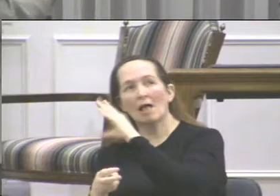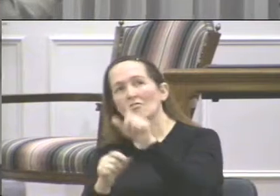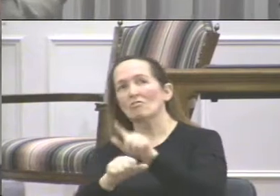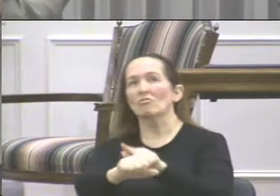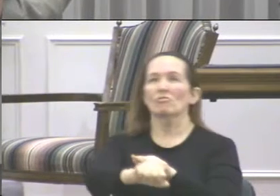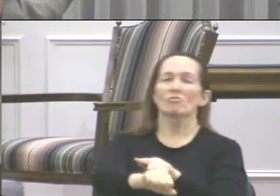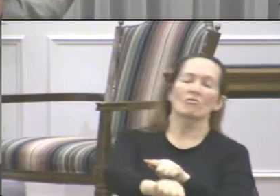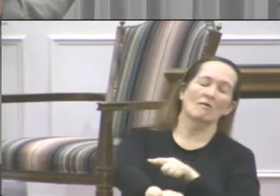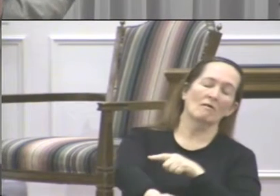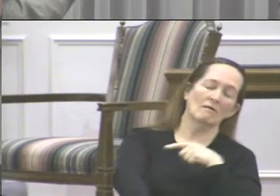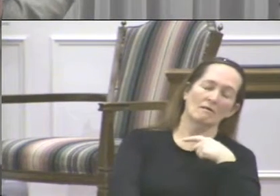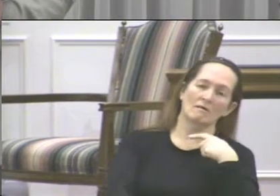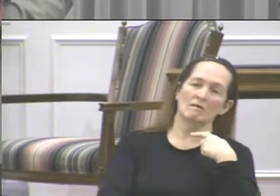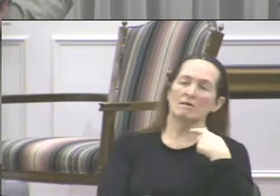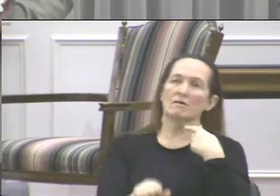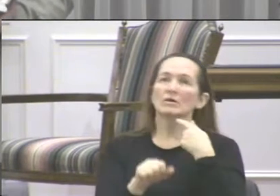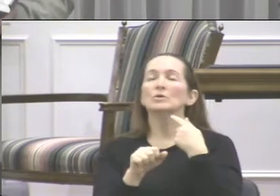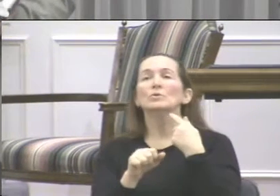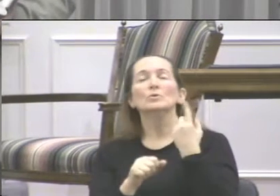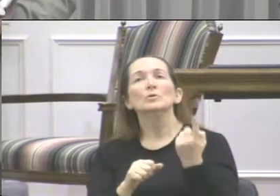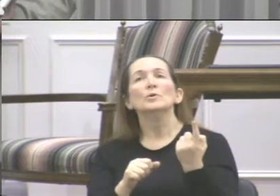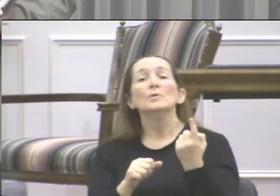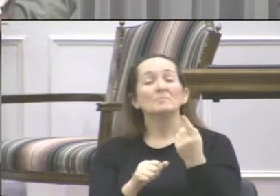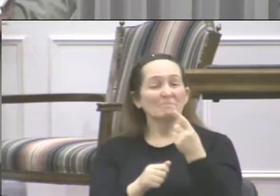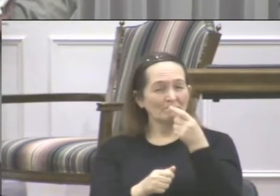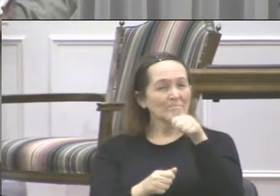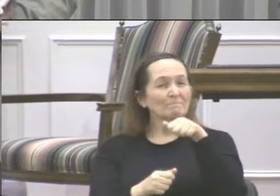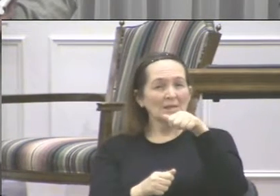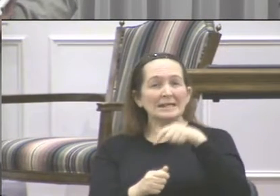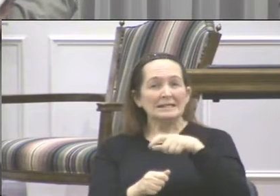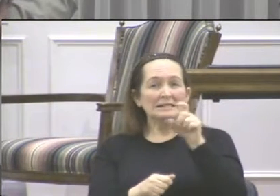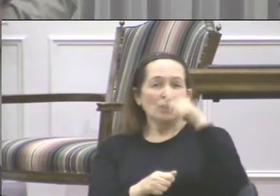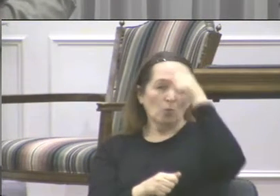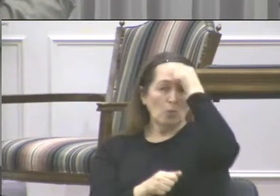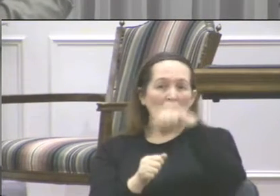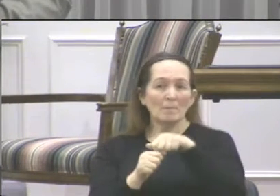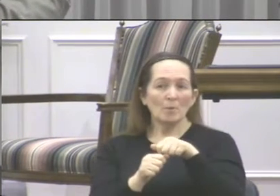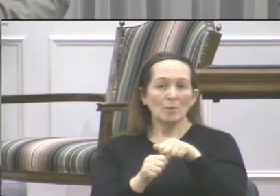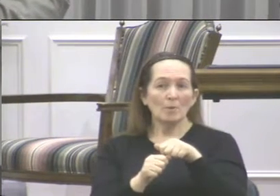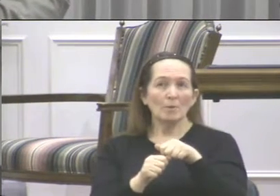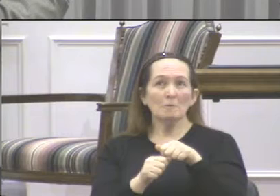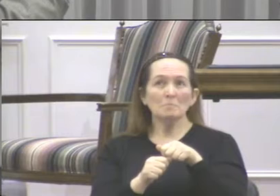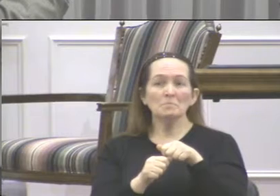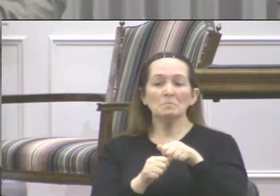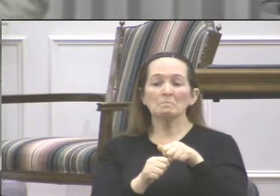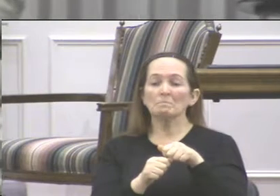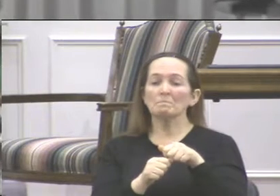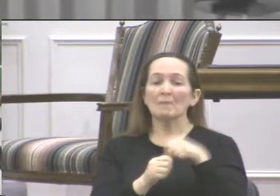We need to remember that Abraham was a human like you and I.